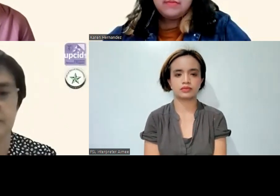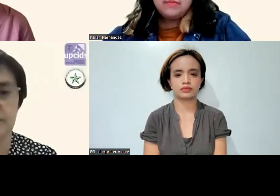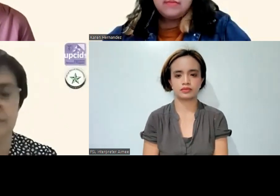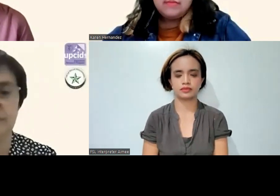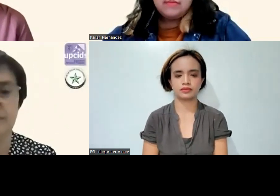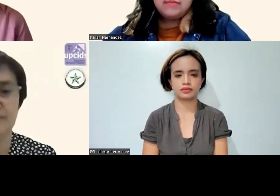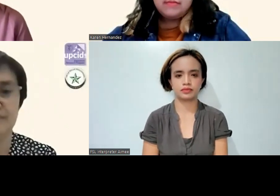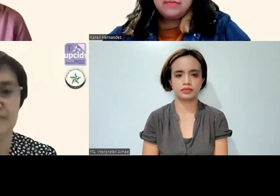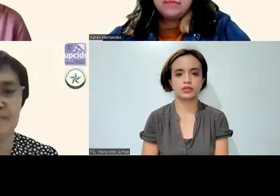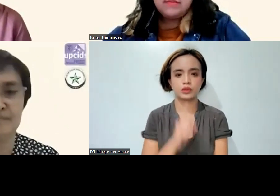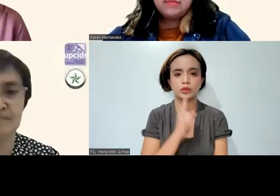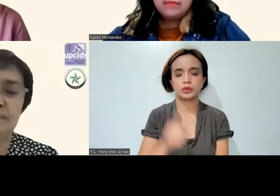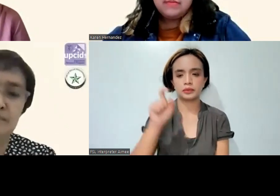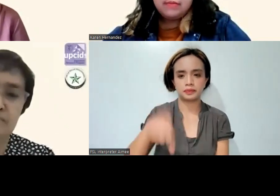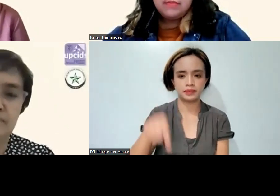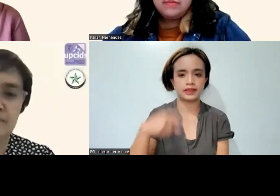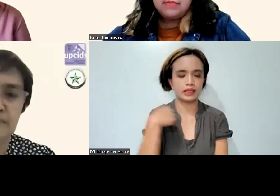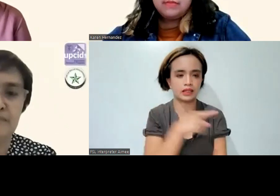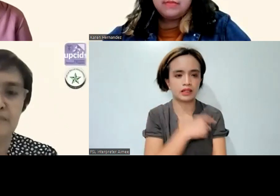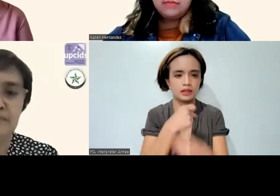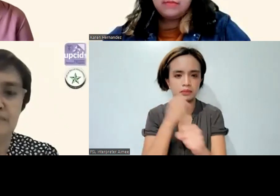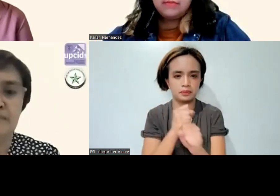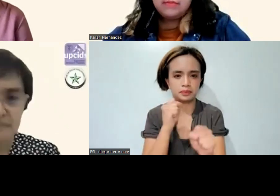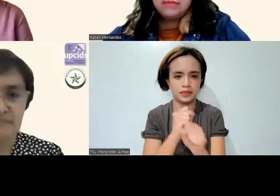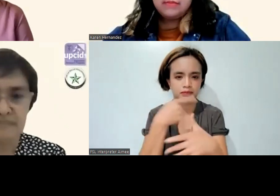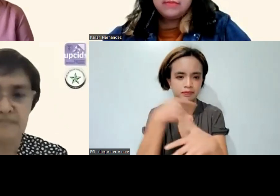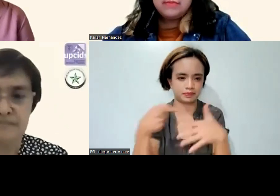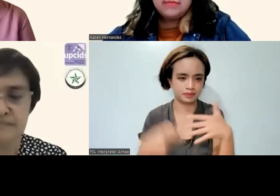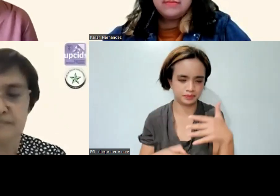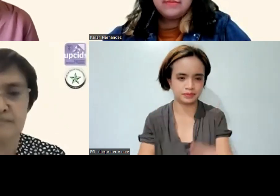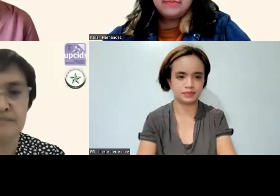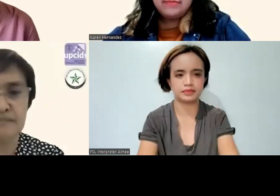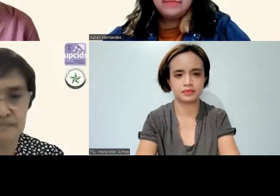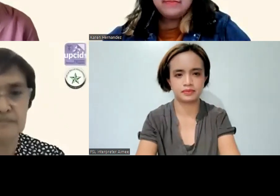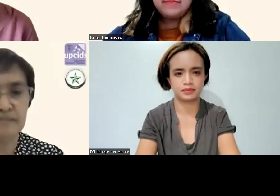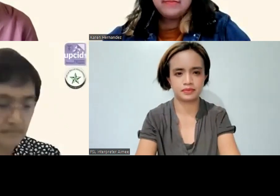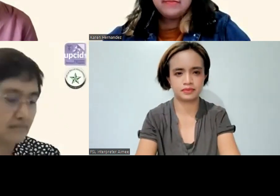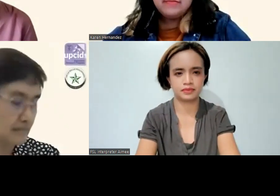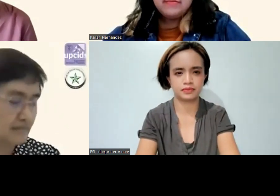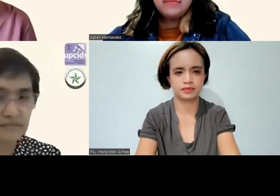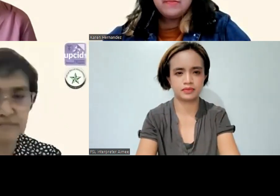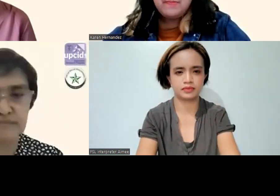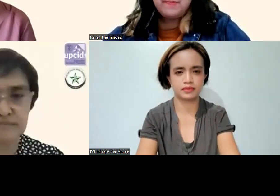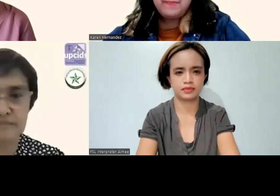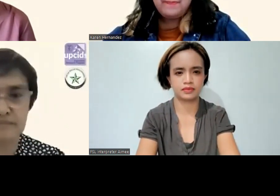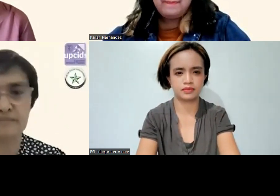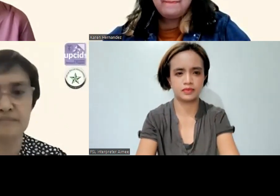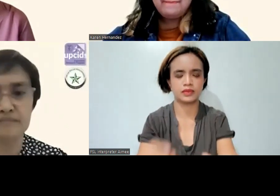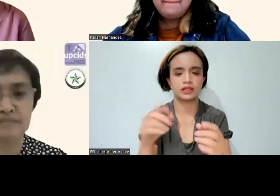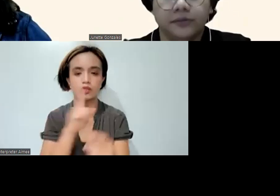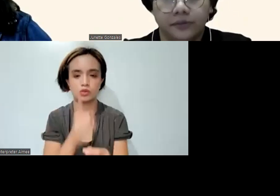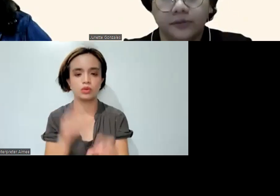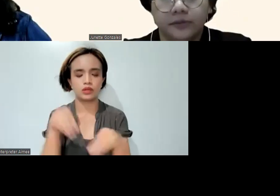So kailangan talagang mag-produce ng content, no, that provides real